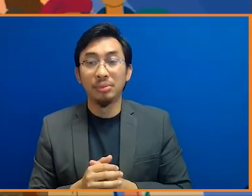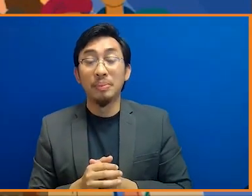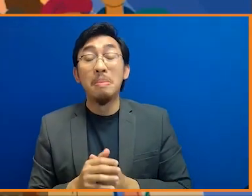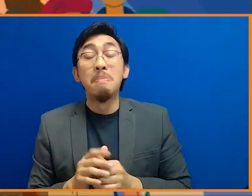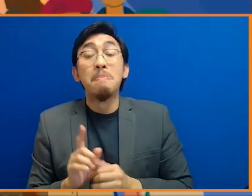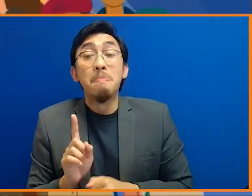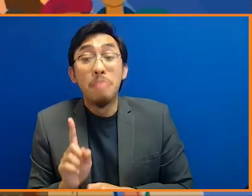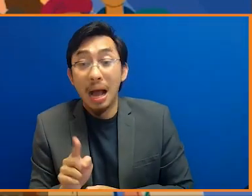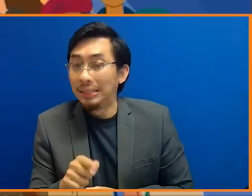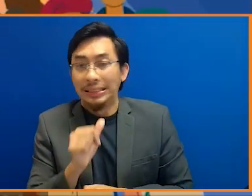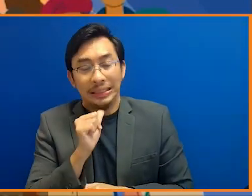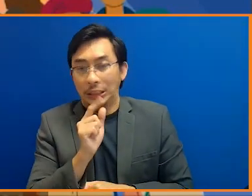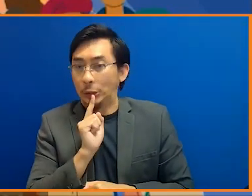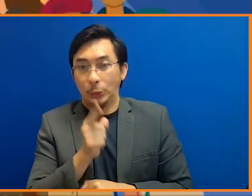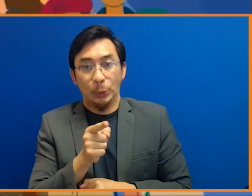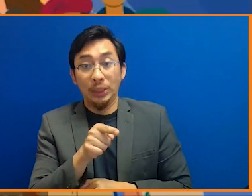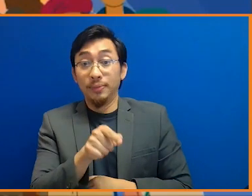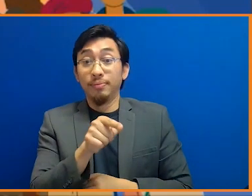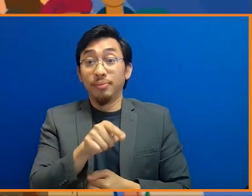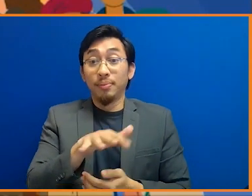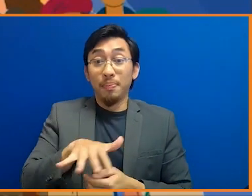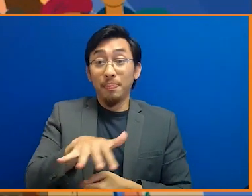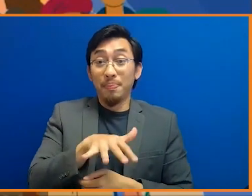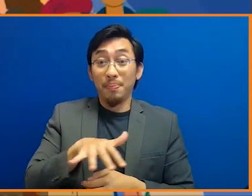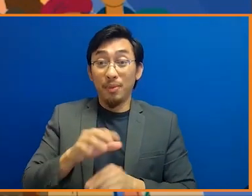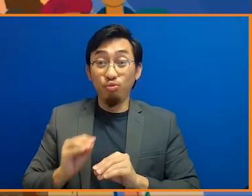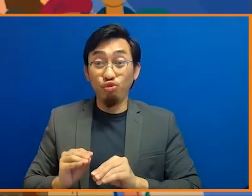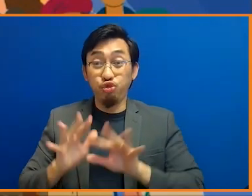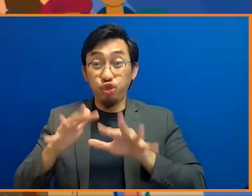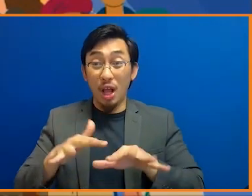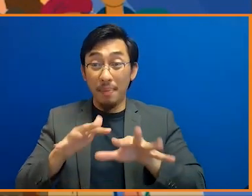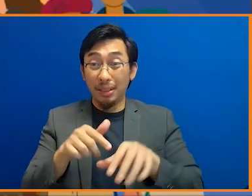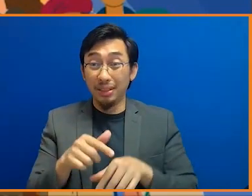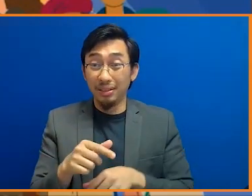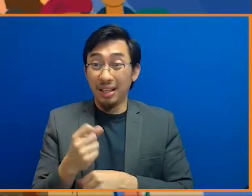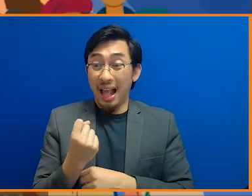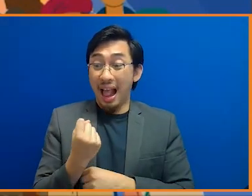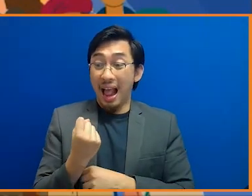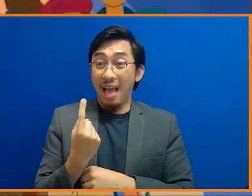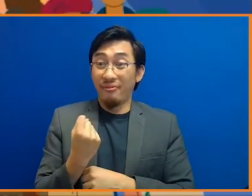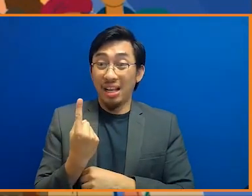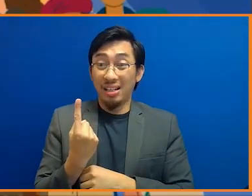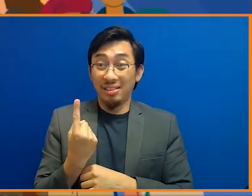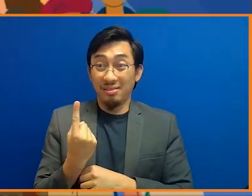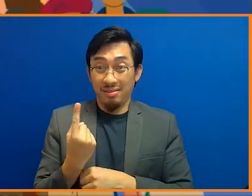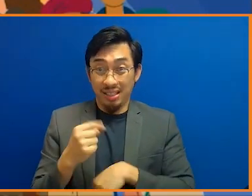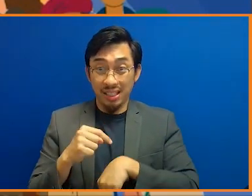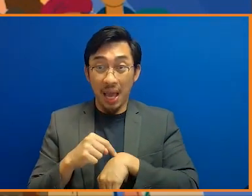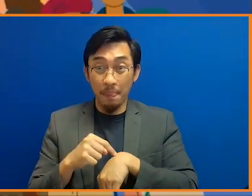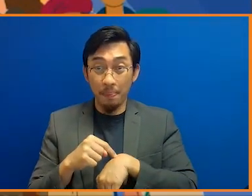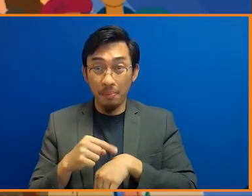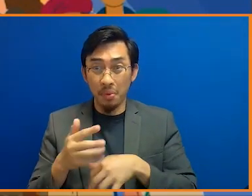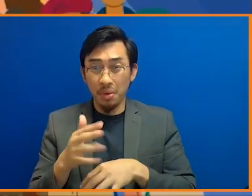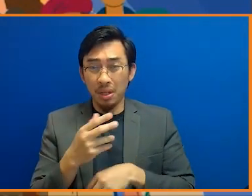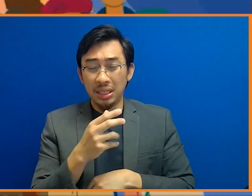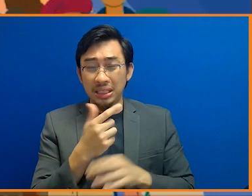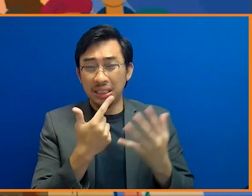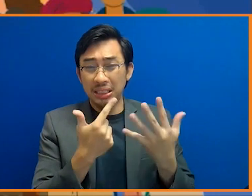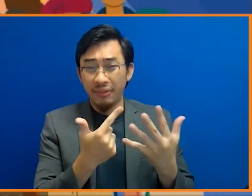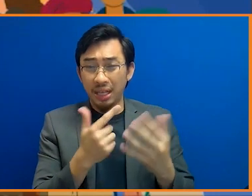But that's not true. This area been attacked by tsunami more than 11 times